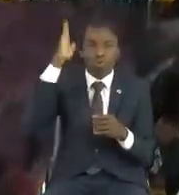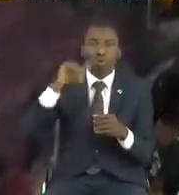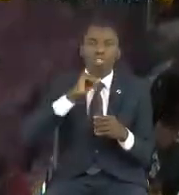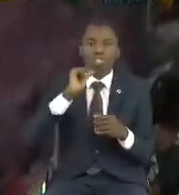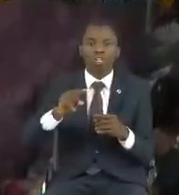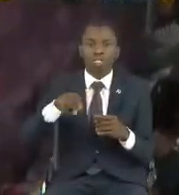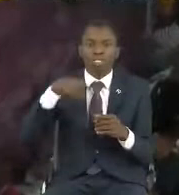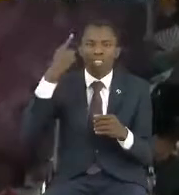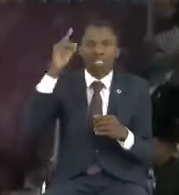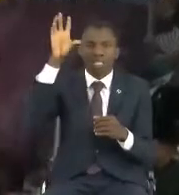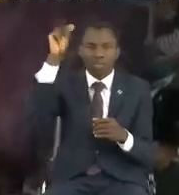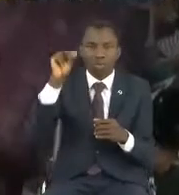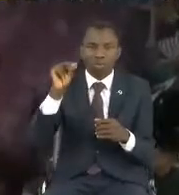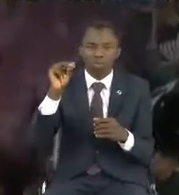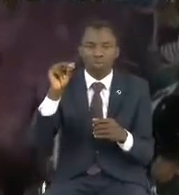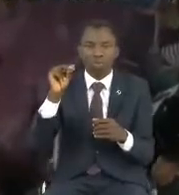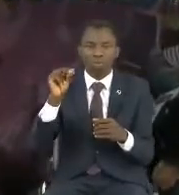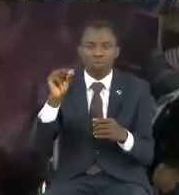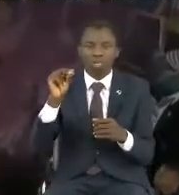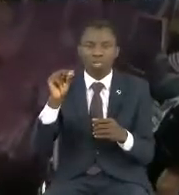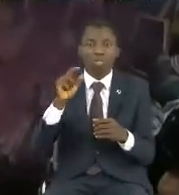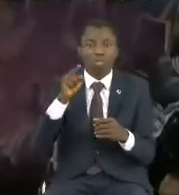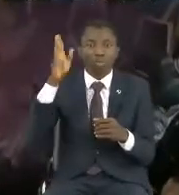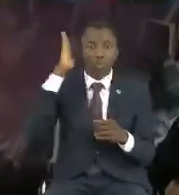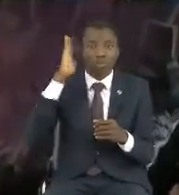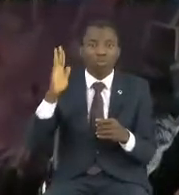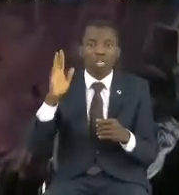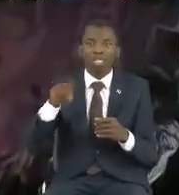no. You will say,